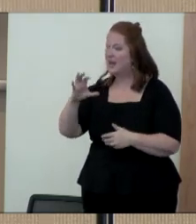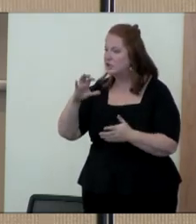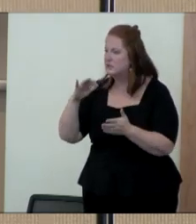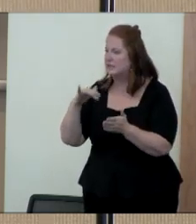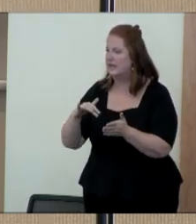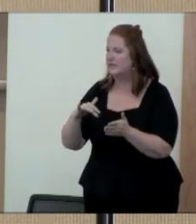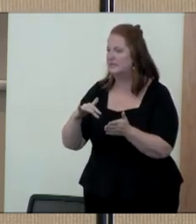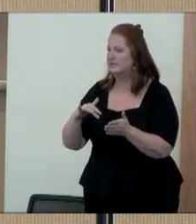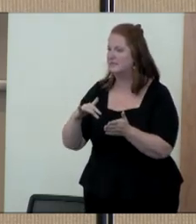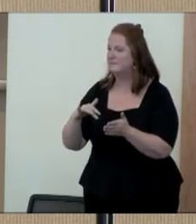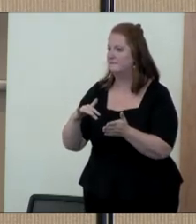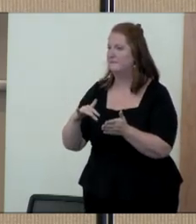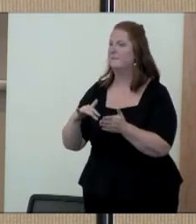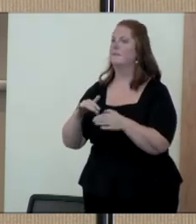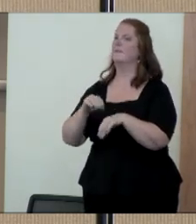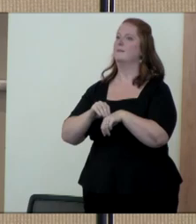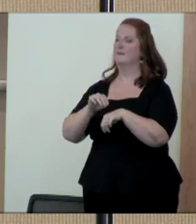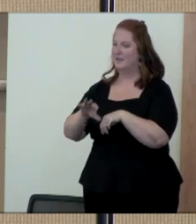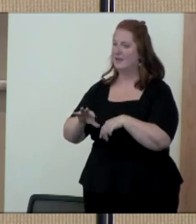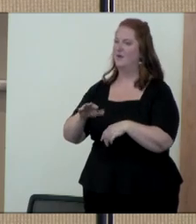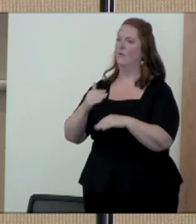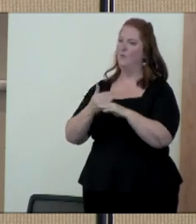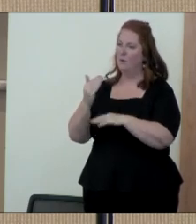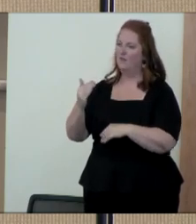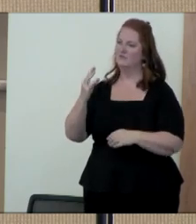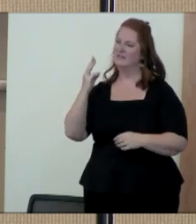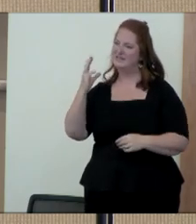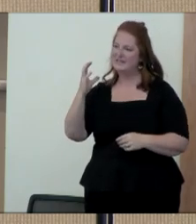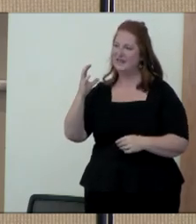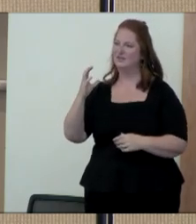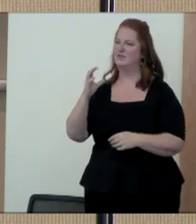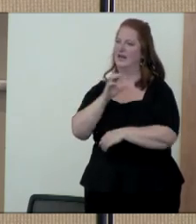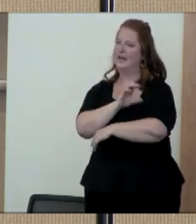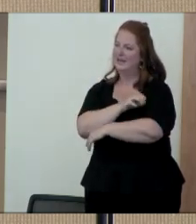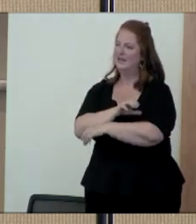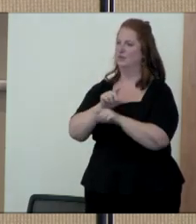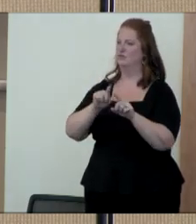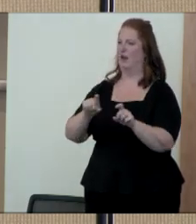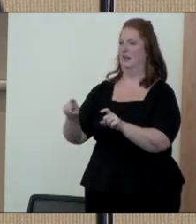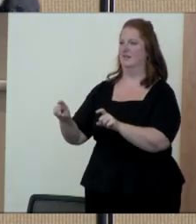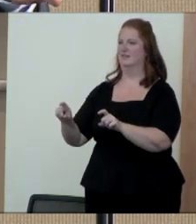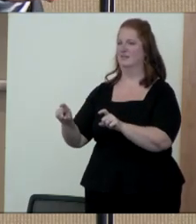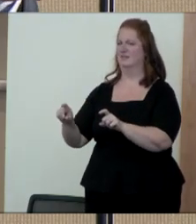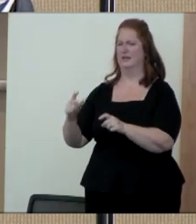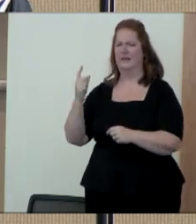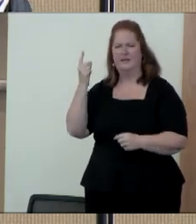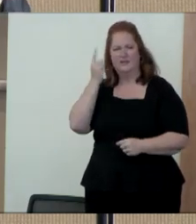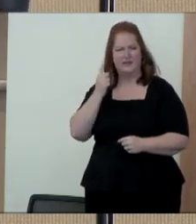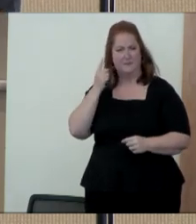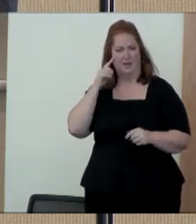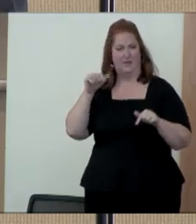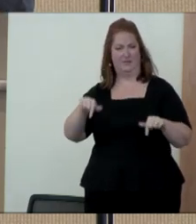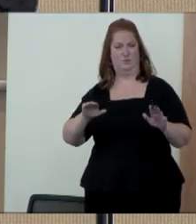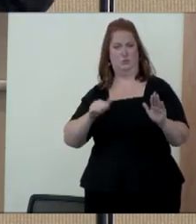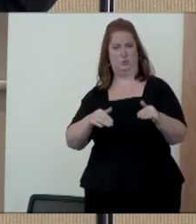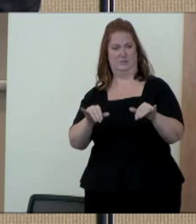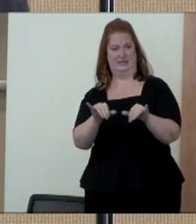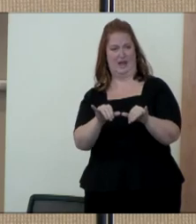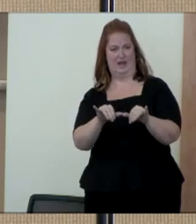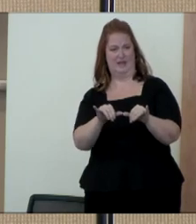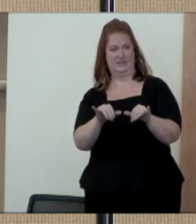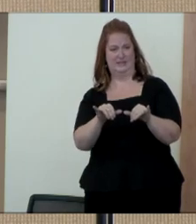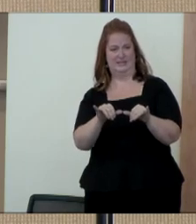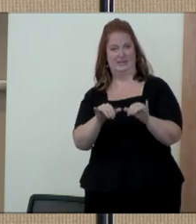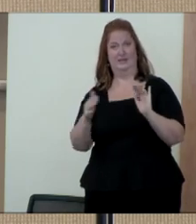studies that resulted in nearly 600 clinical trials. Think about the size of this room. Think about